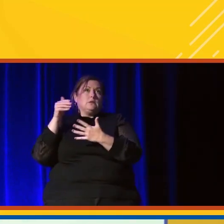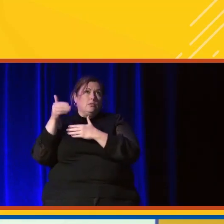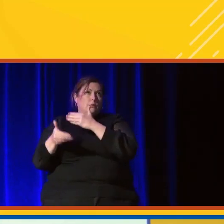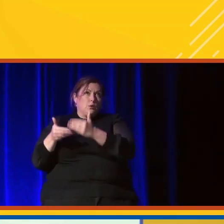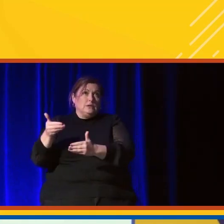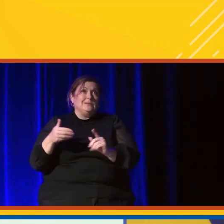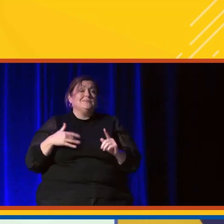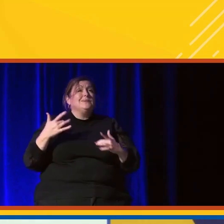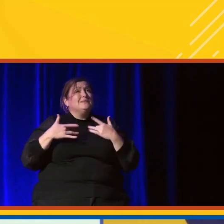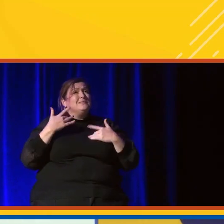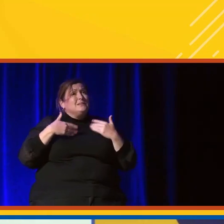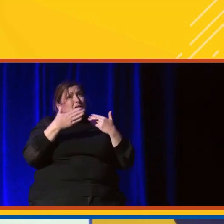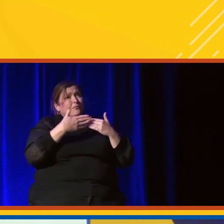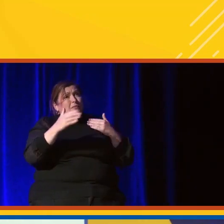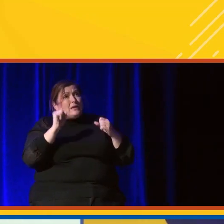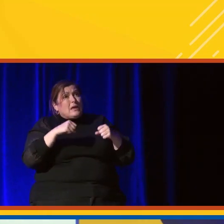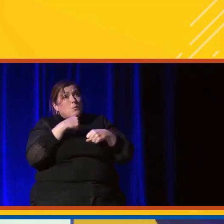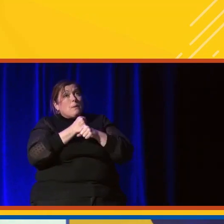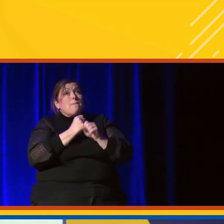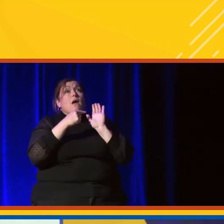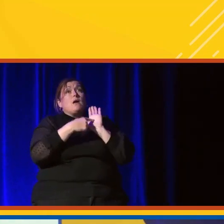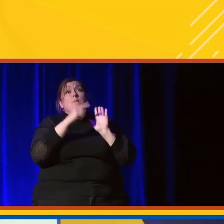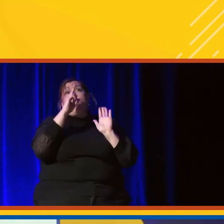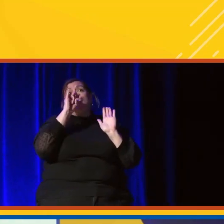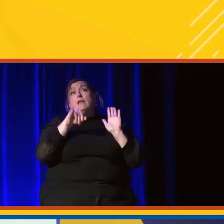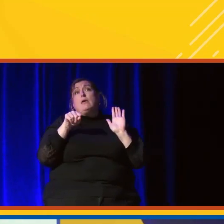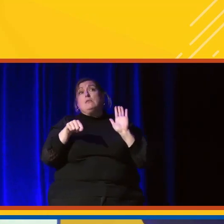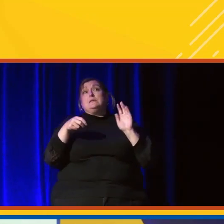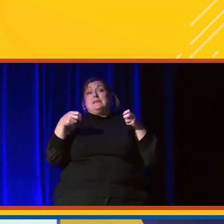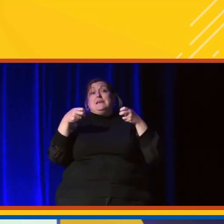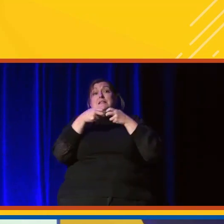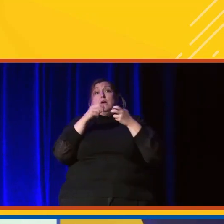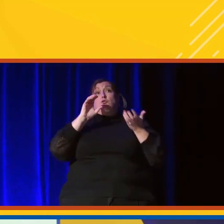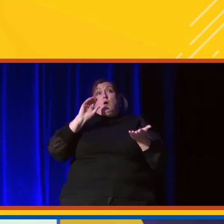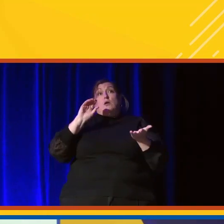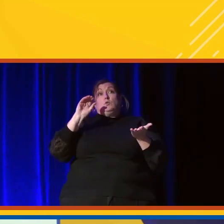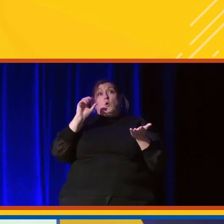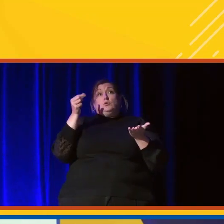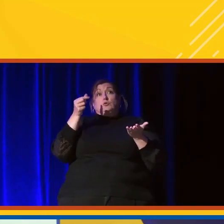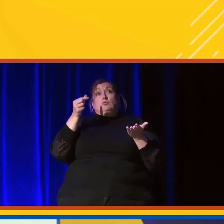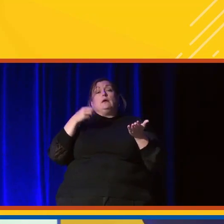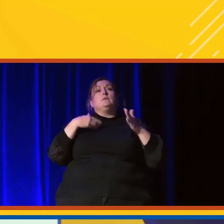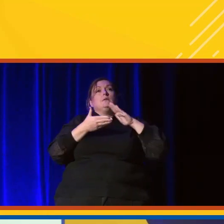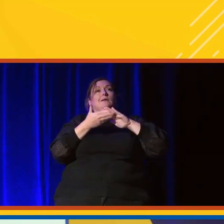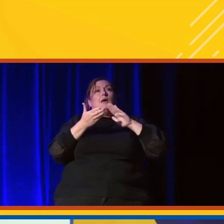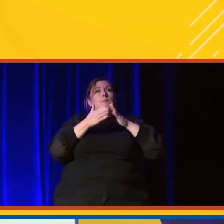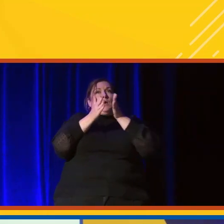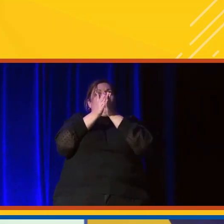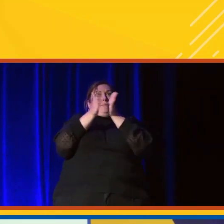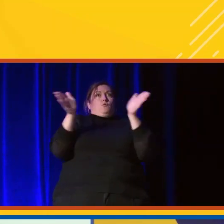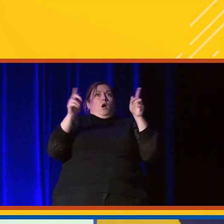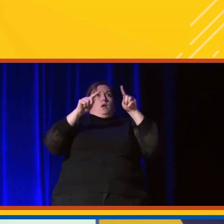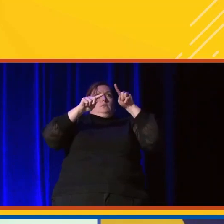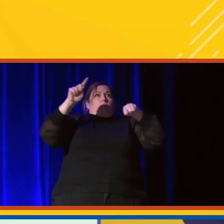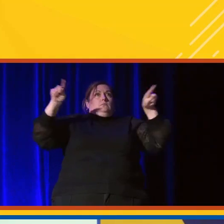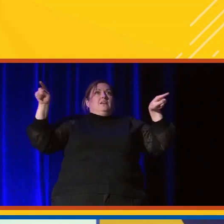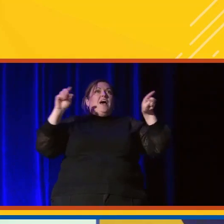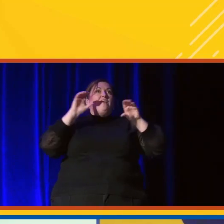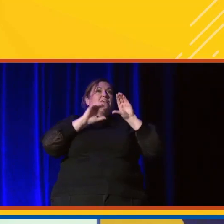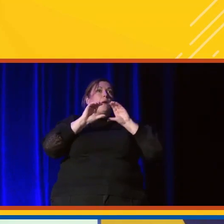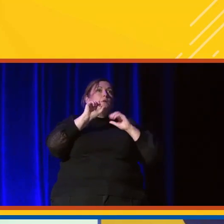forward is, can we make a model like this that's electronically coarse grained that operates across a broad swath of chemical